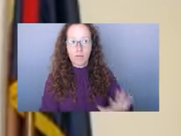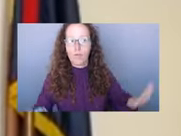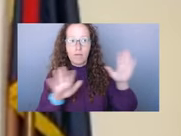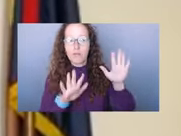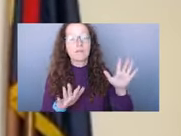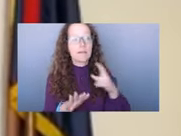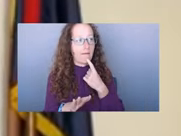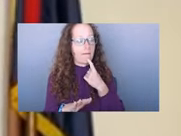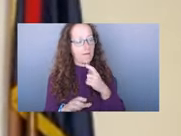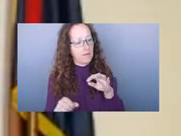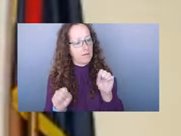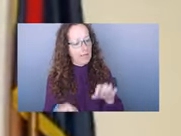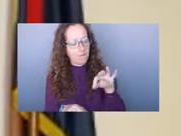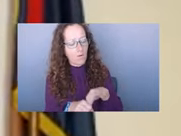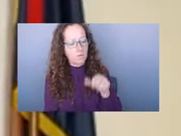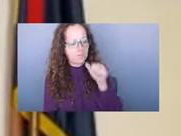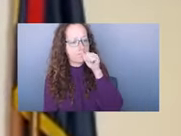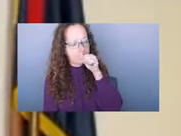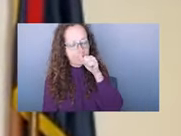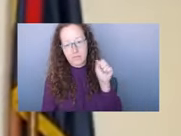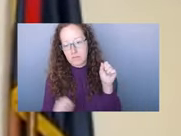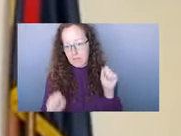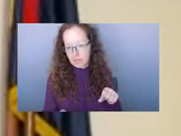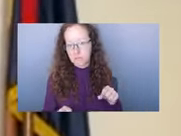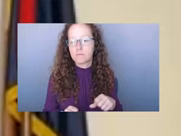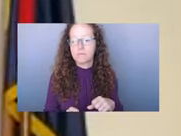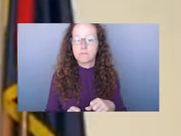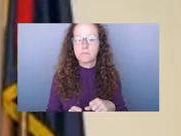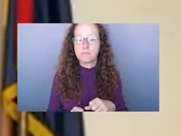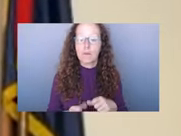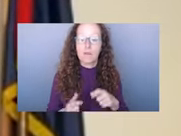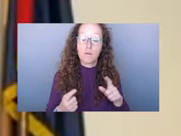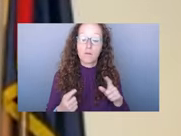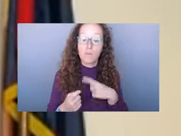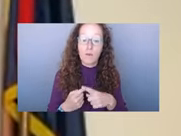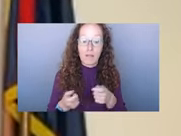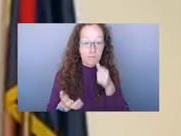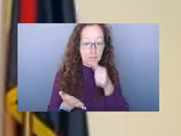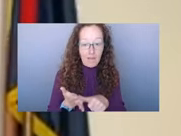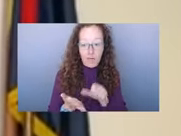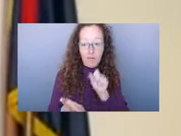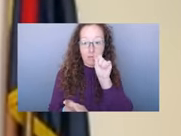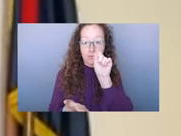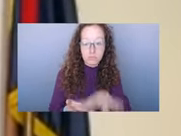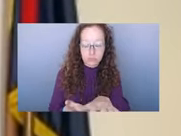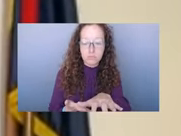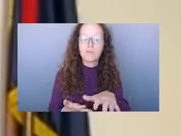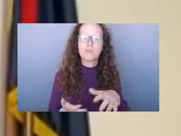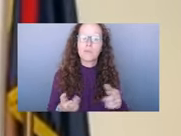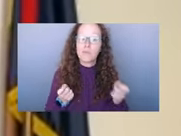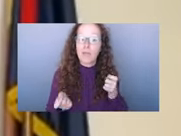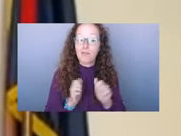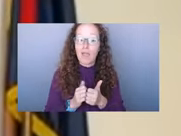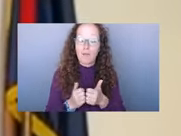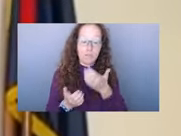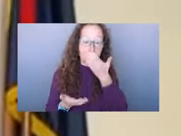ballot. Now, how we manage that when we're mailing out ballots to a voter is there is a unique serial number on the green affidavit